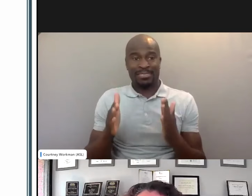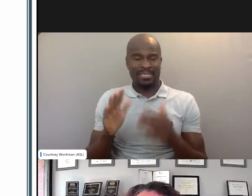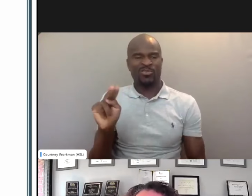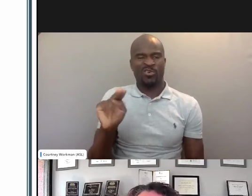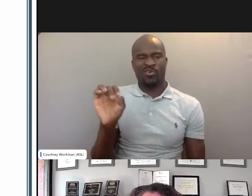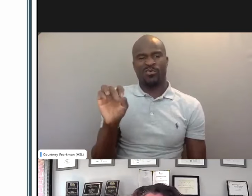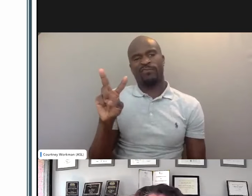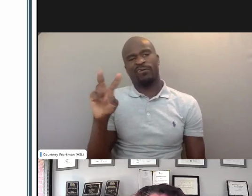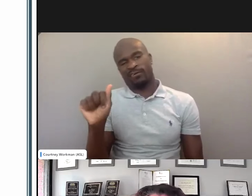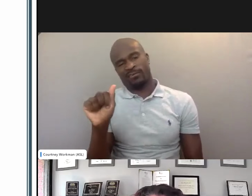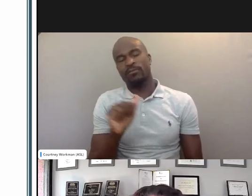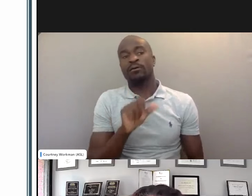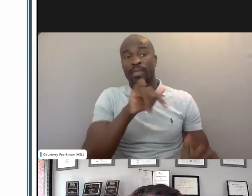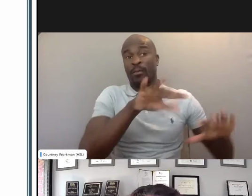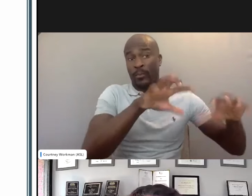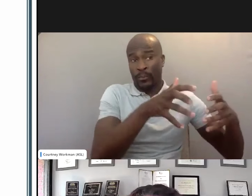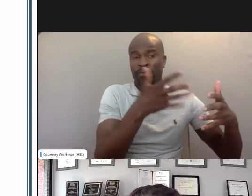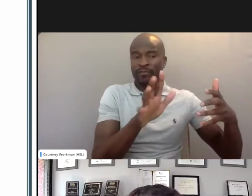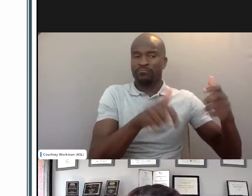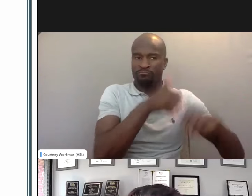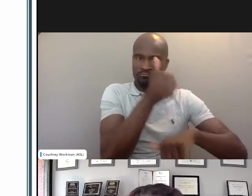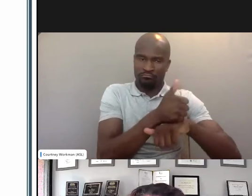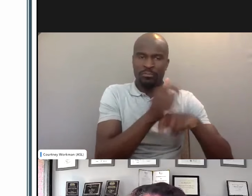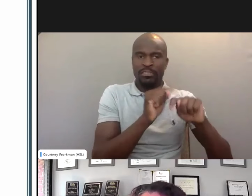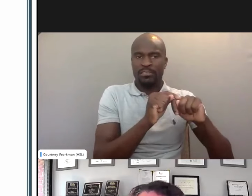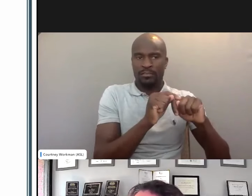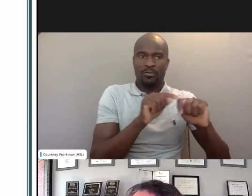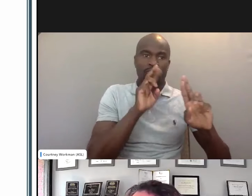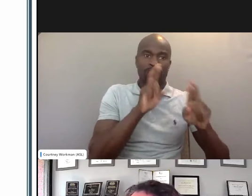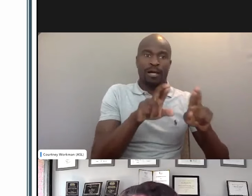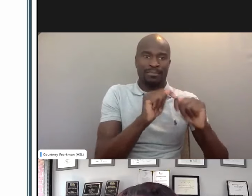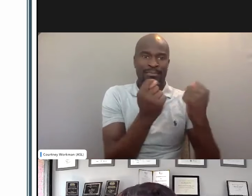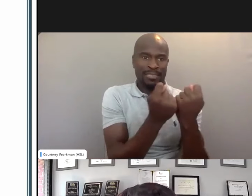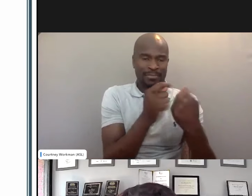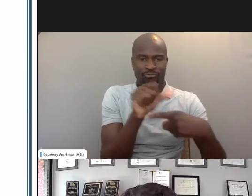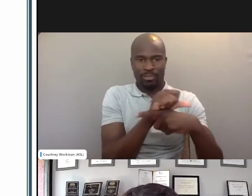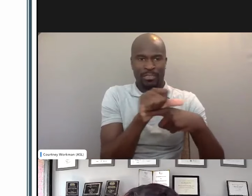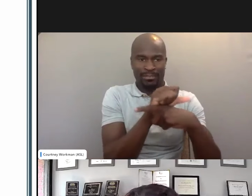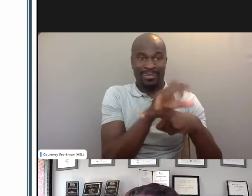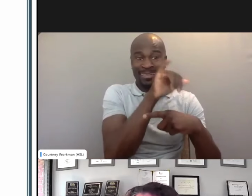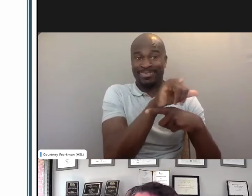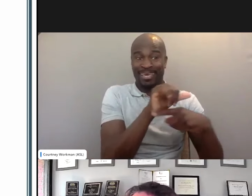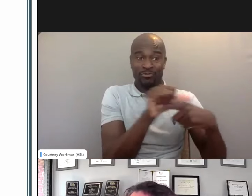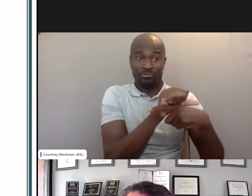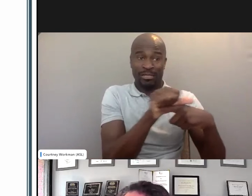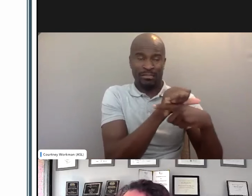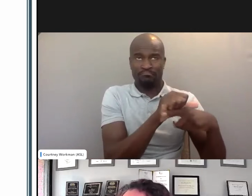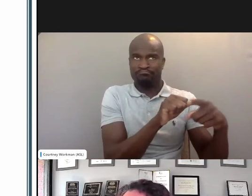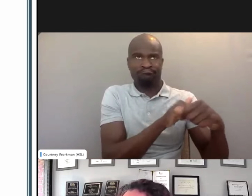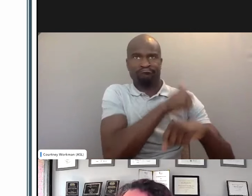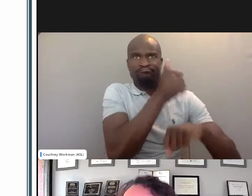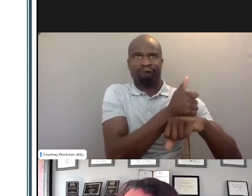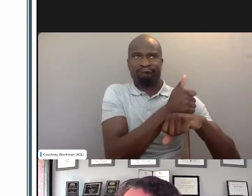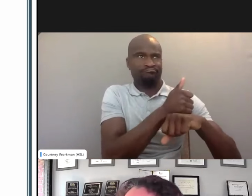has created a crisis response team training that has been in existence for